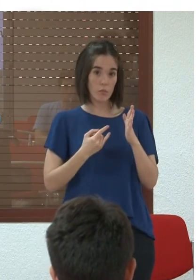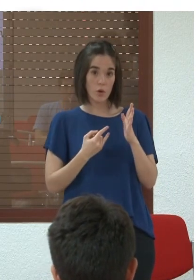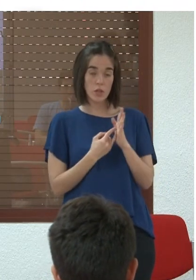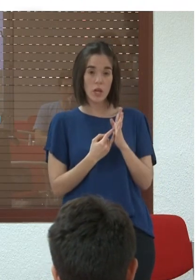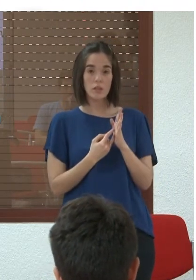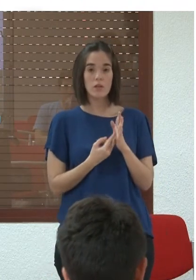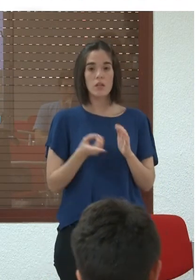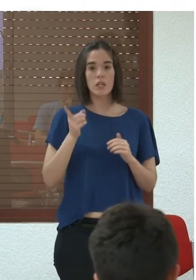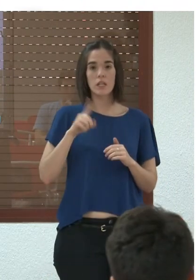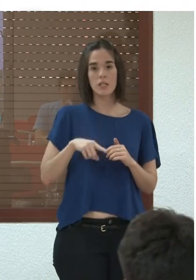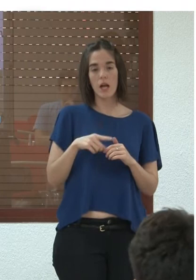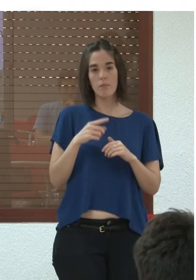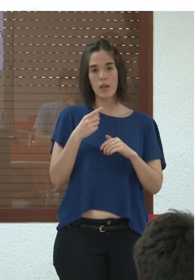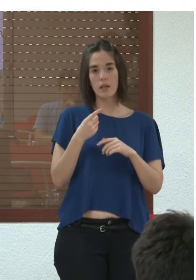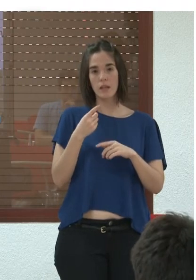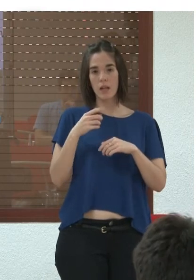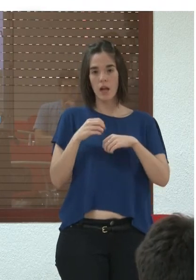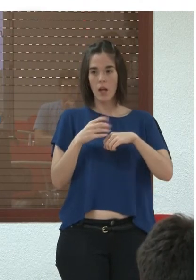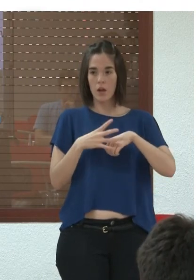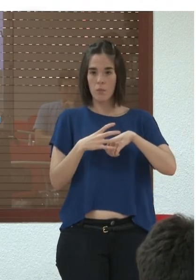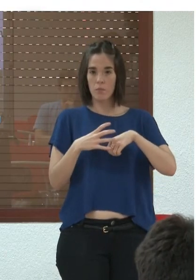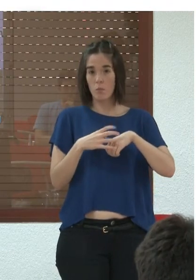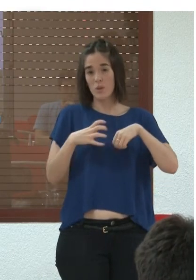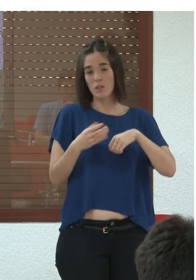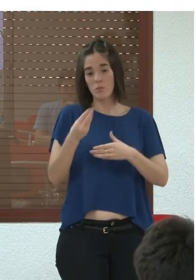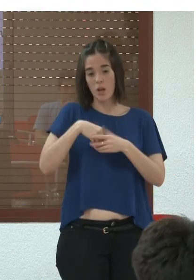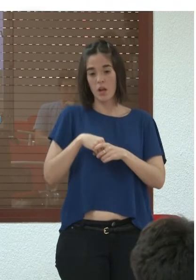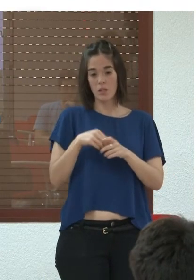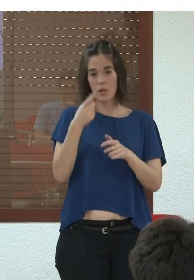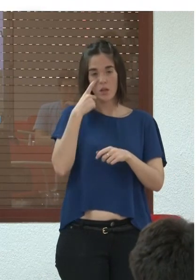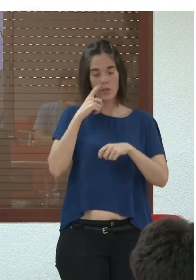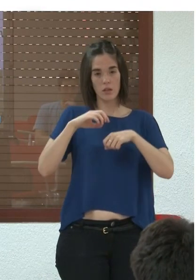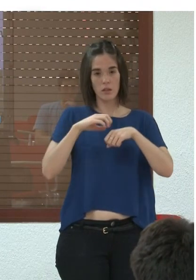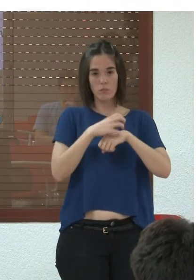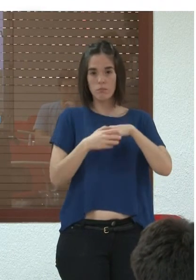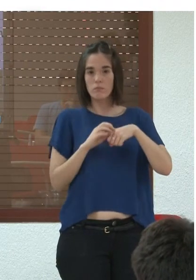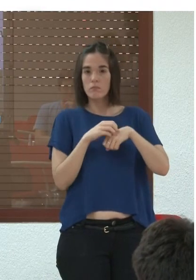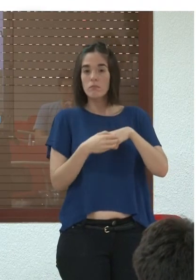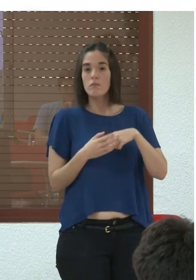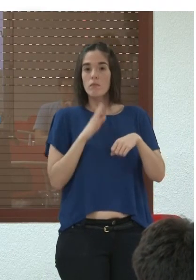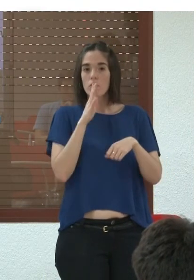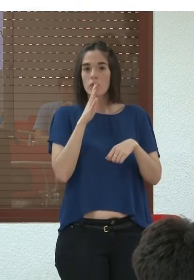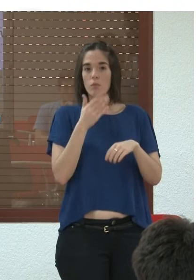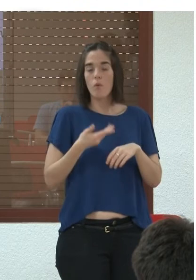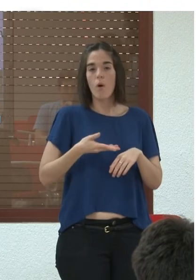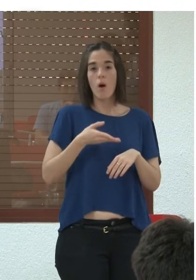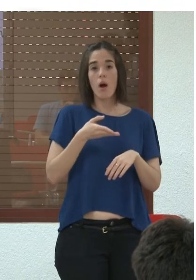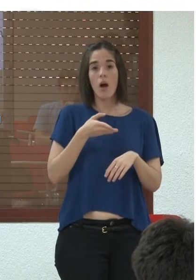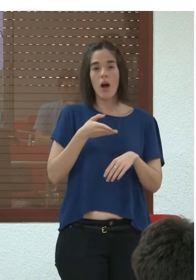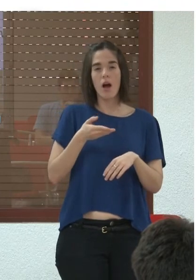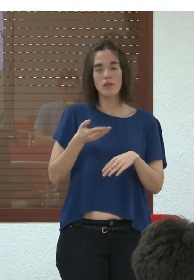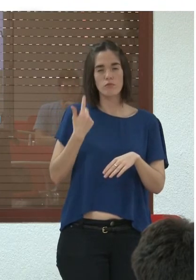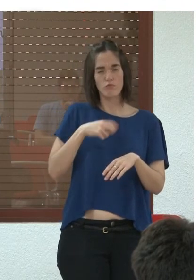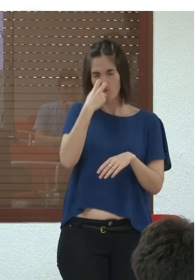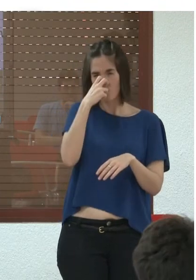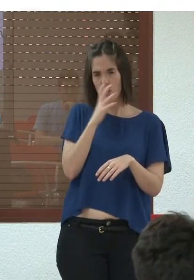efficacy and the efficiency in the stimulation of the retina. Yo tengo una curiosidad, lo han I'm mencionado en la curious presentación, que